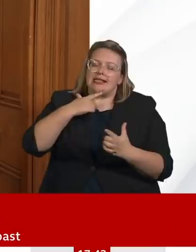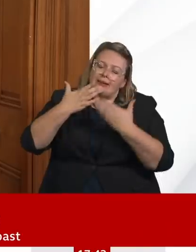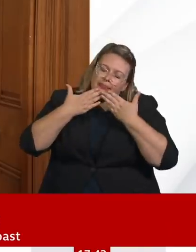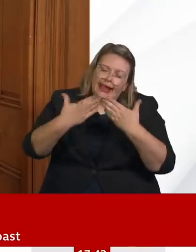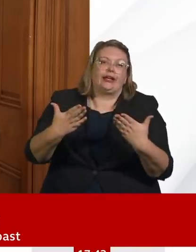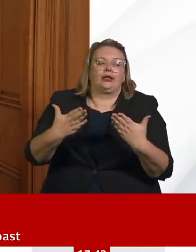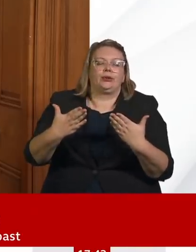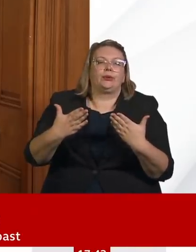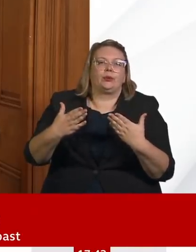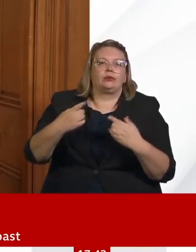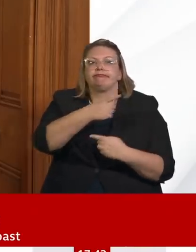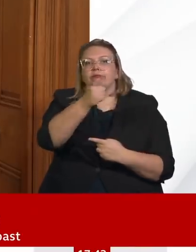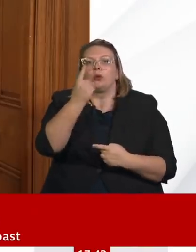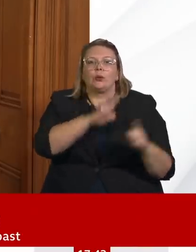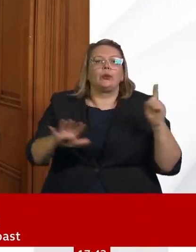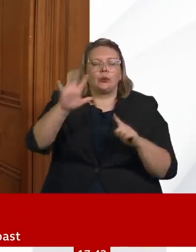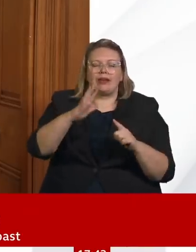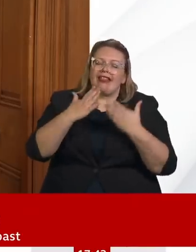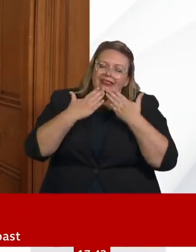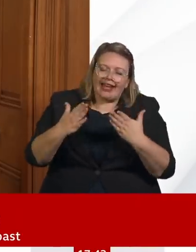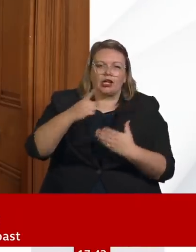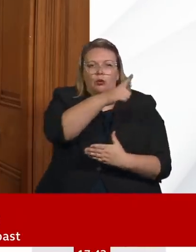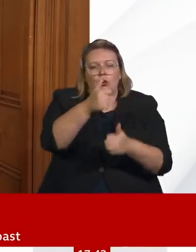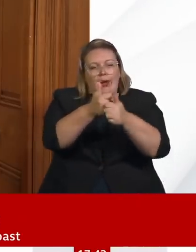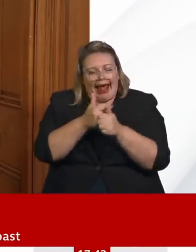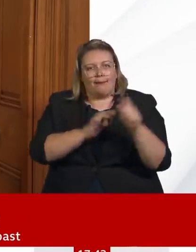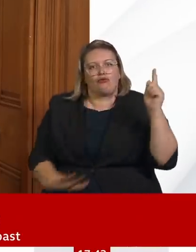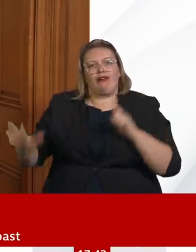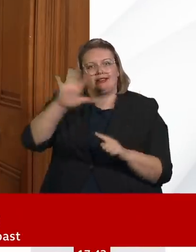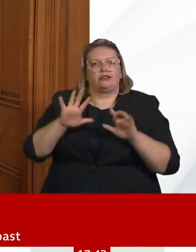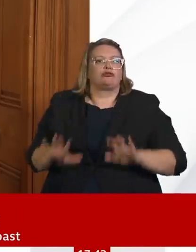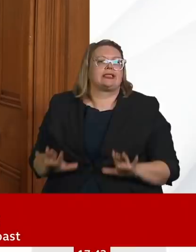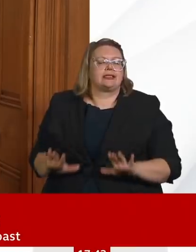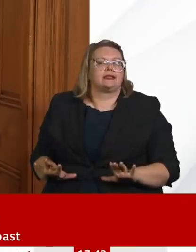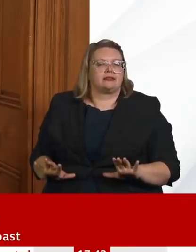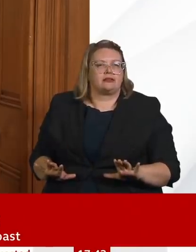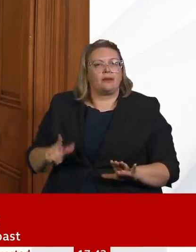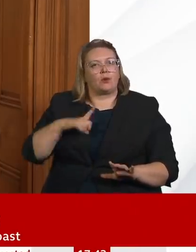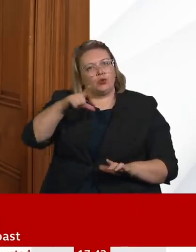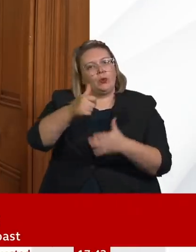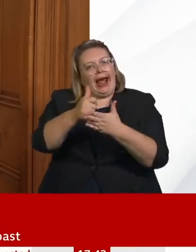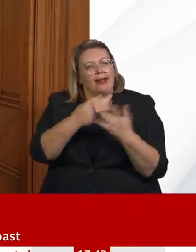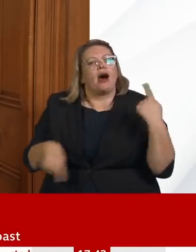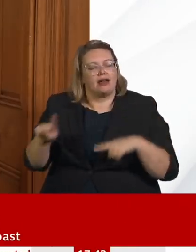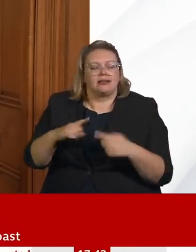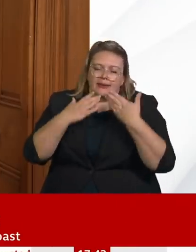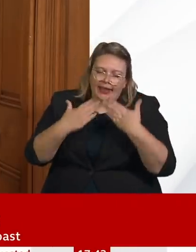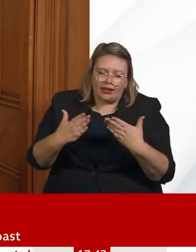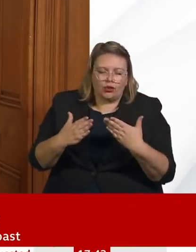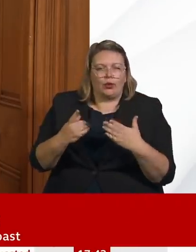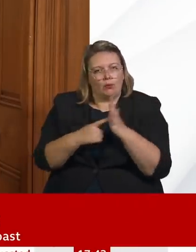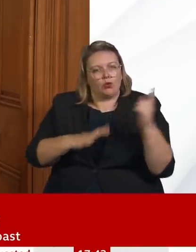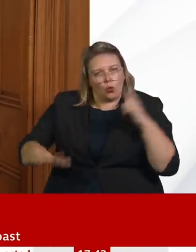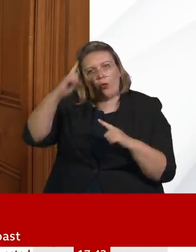willingness to help everybody in the country to follow the guidance, follow the rules, and get this virus down. I